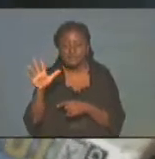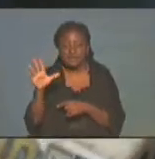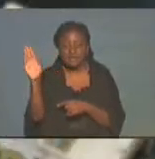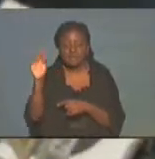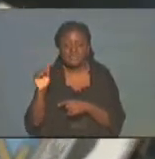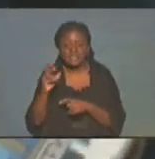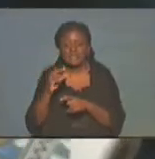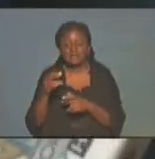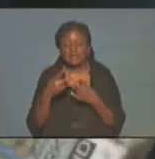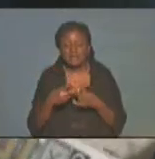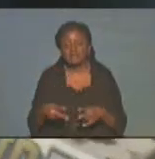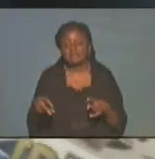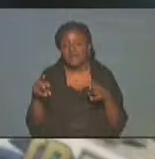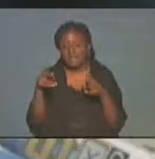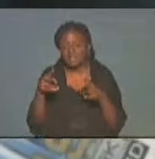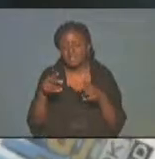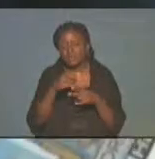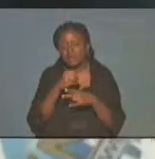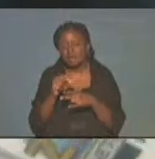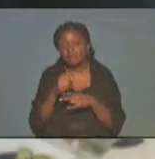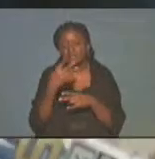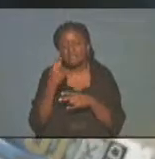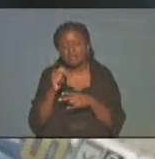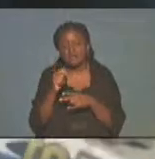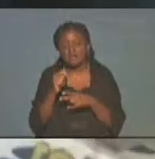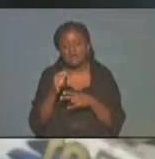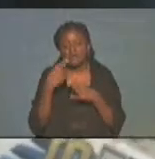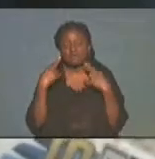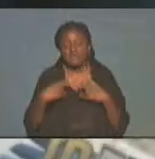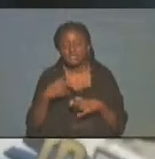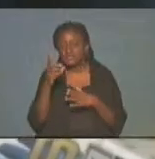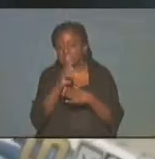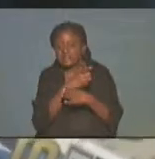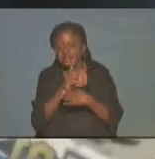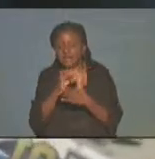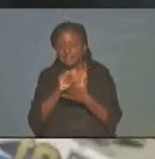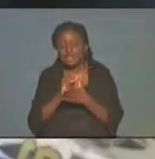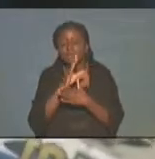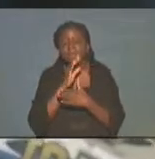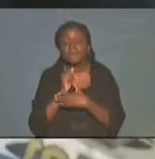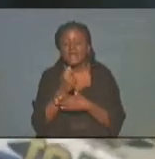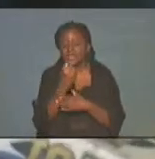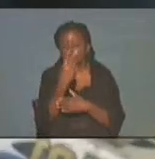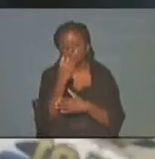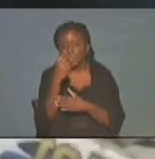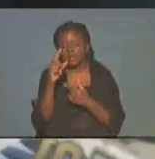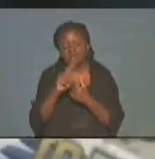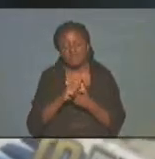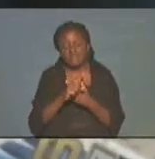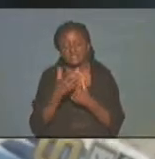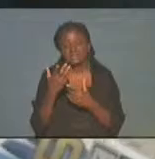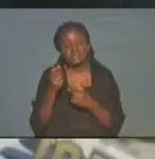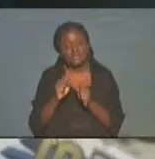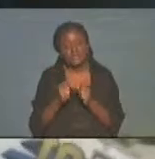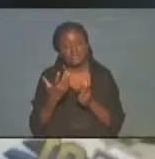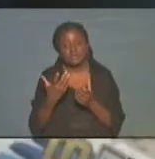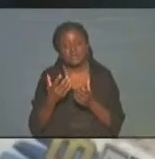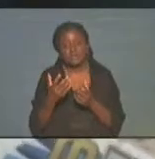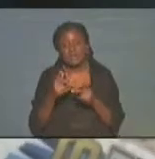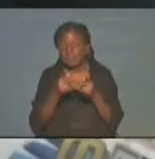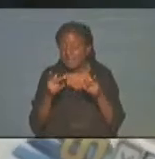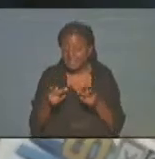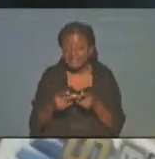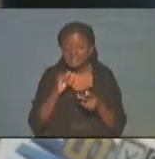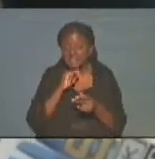the value of the residence, and you divide that by 12 months. And so if a place